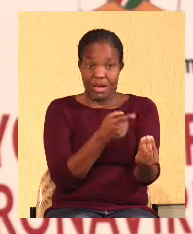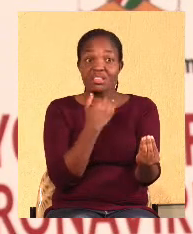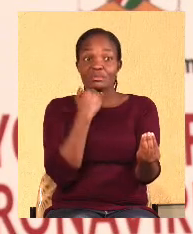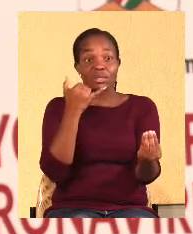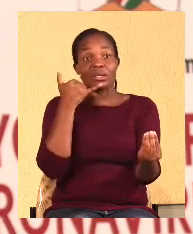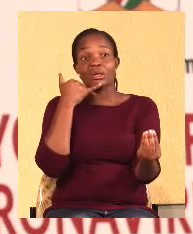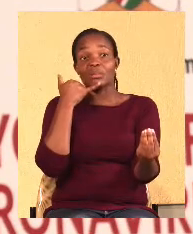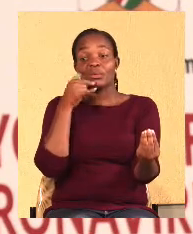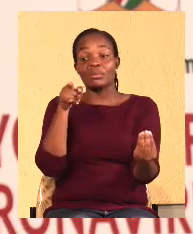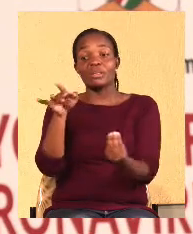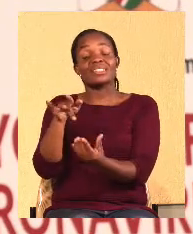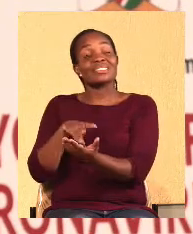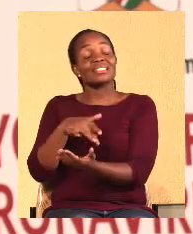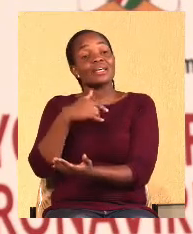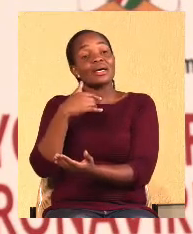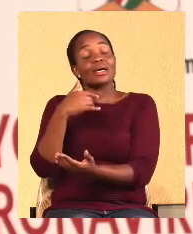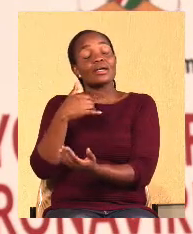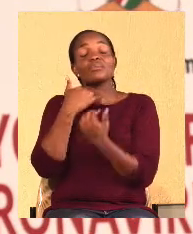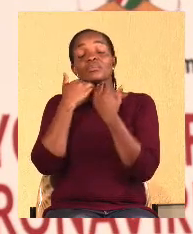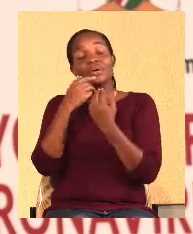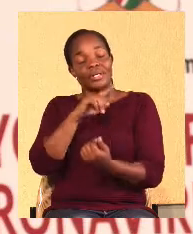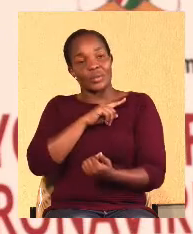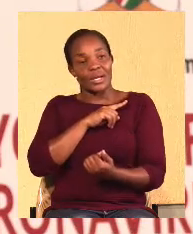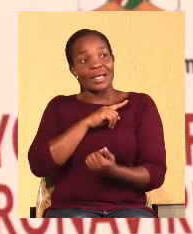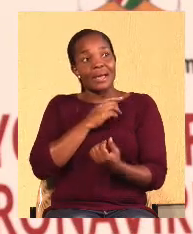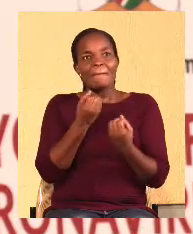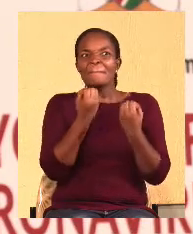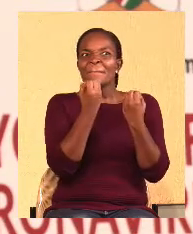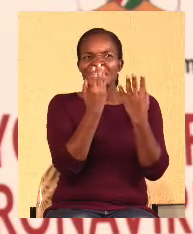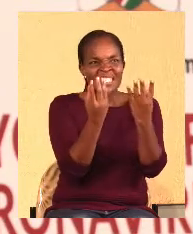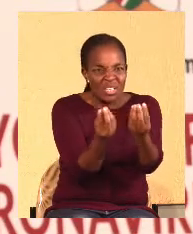call center, because most of the time we have got